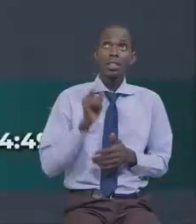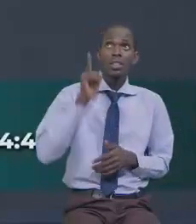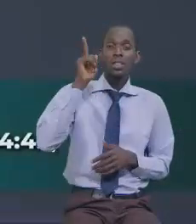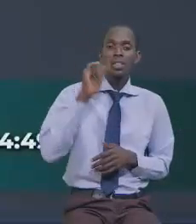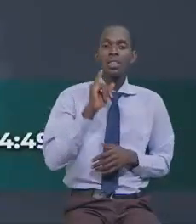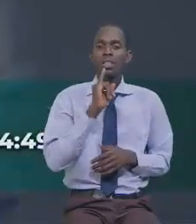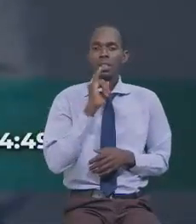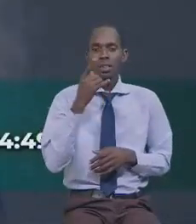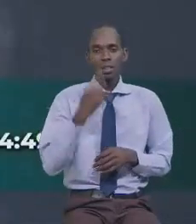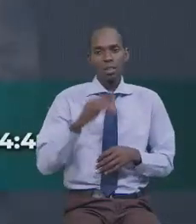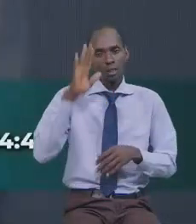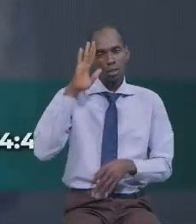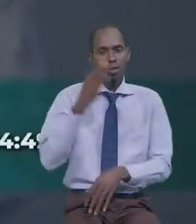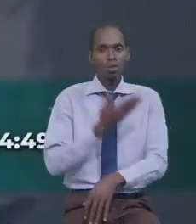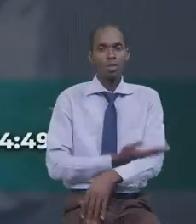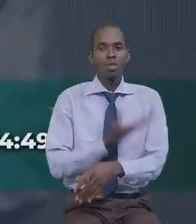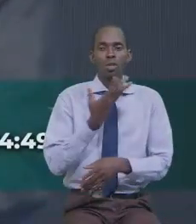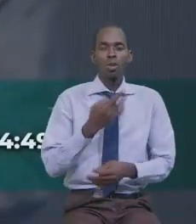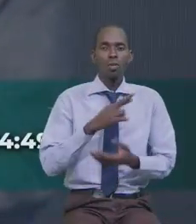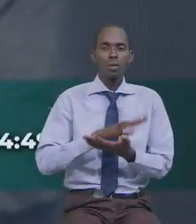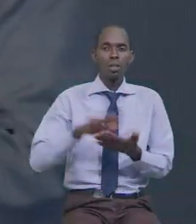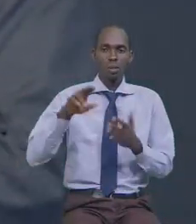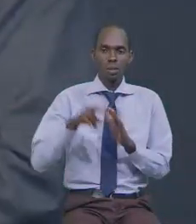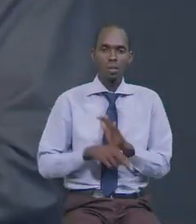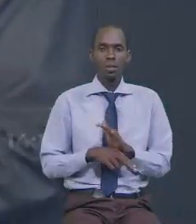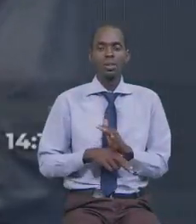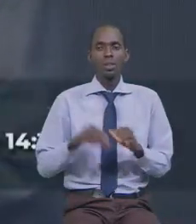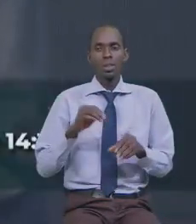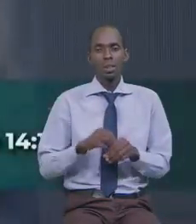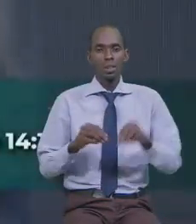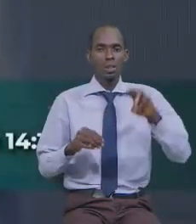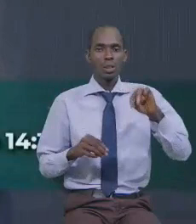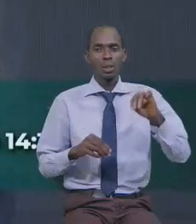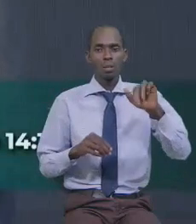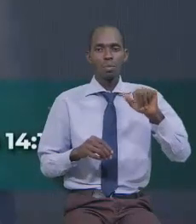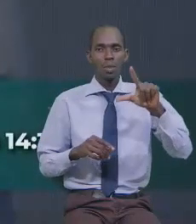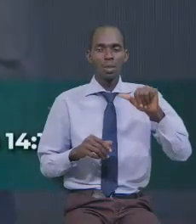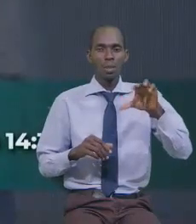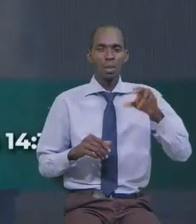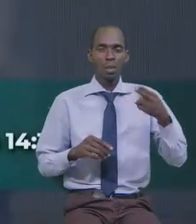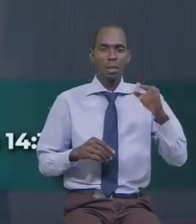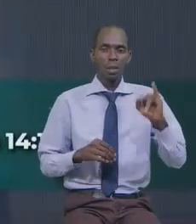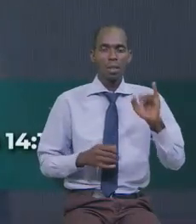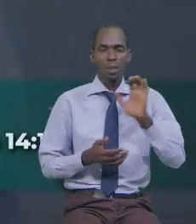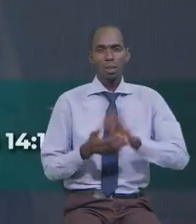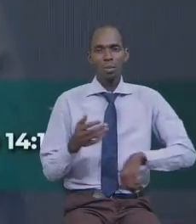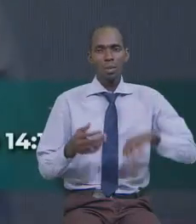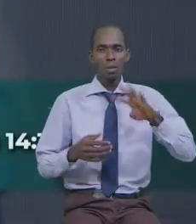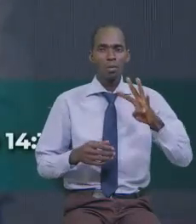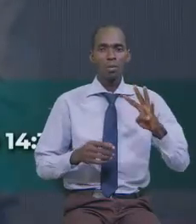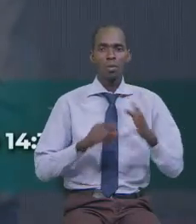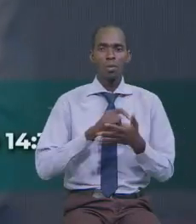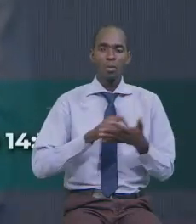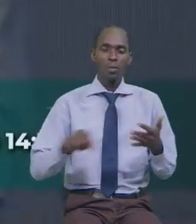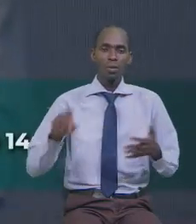of righteousness. It tells us in Malachi chapter 4, reading from verse 2. Malachi chapter